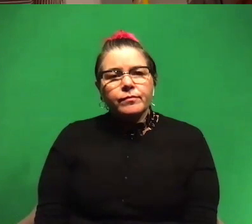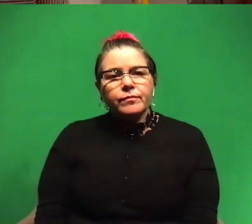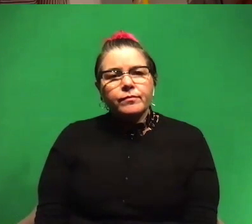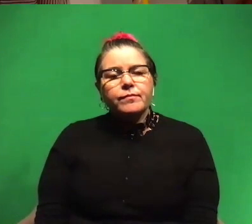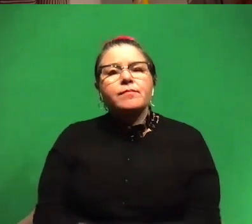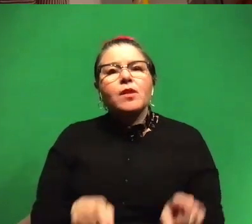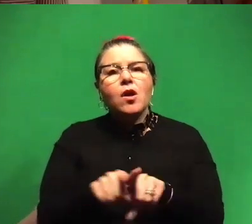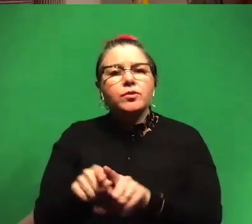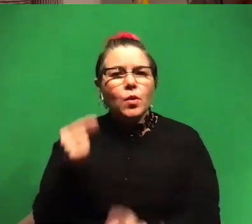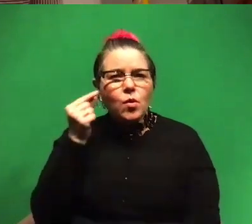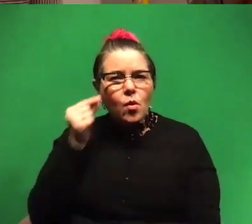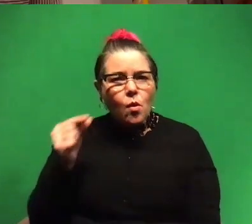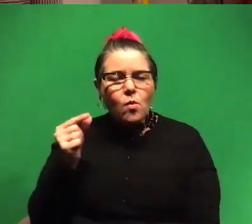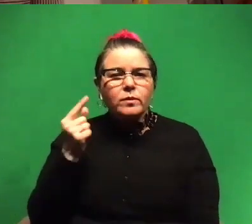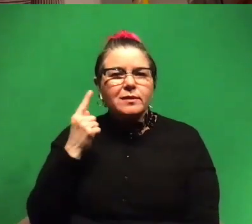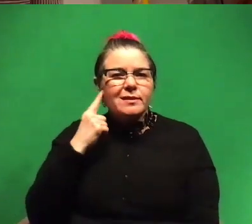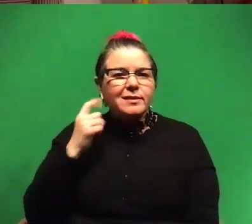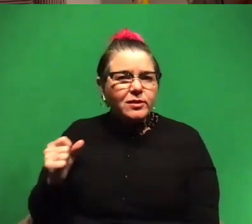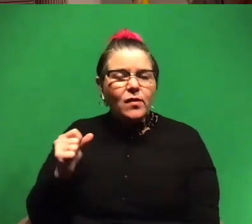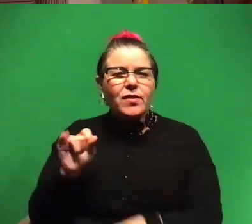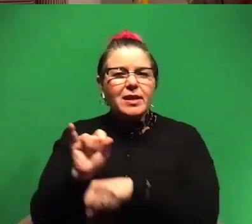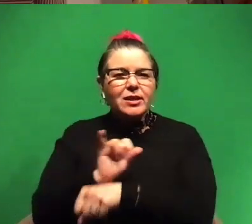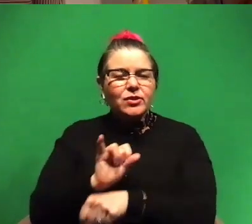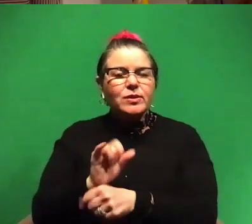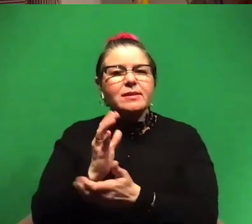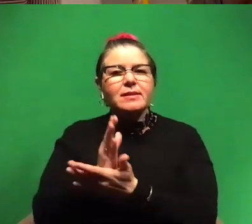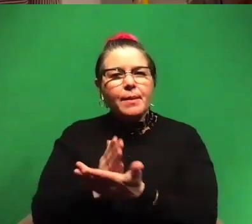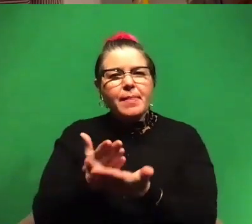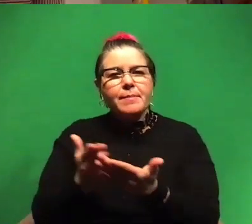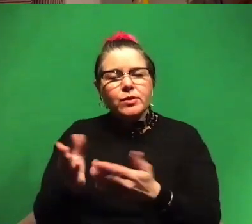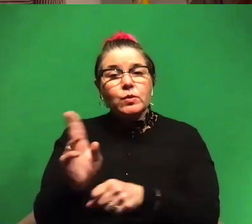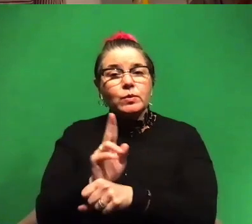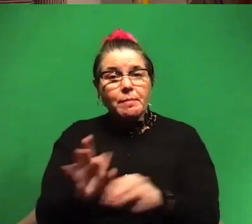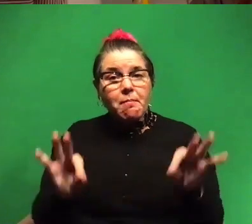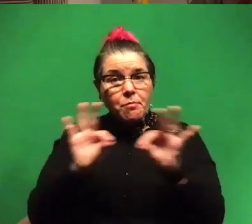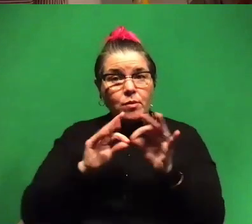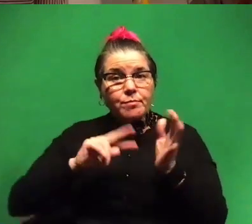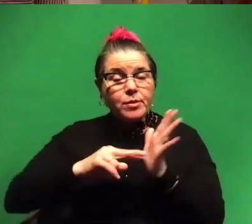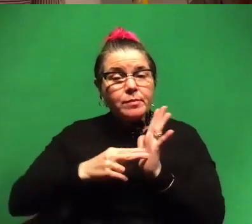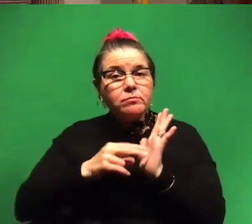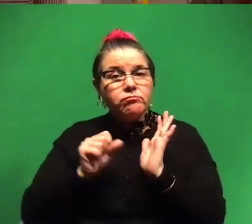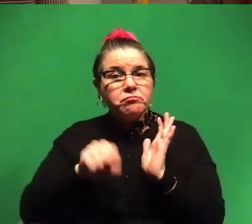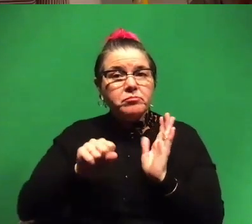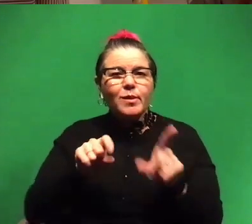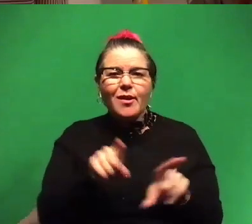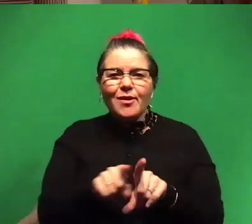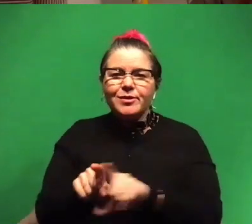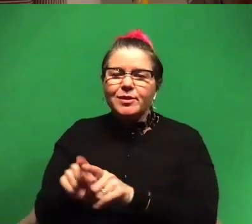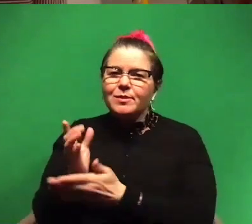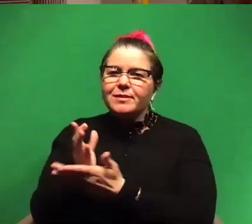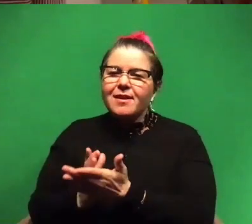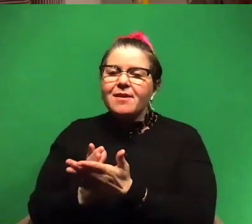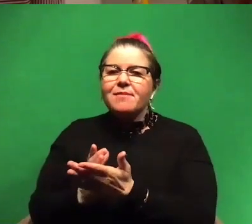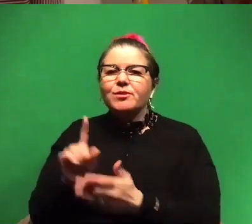gold and silver industries. Some of that material is used for really important purposes, but also some of it is